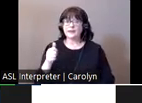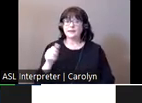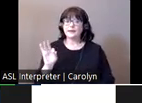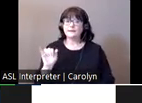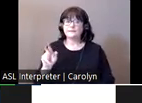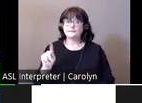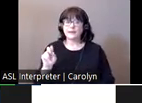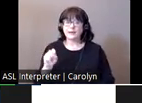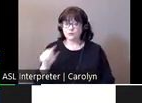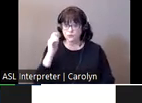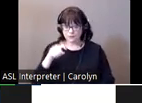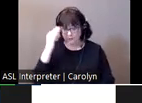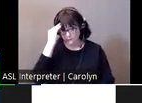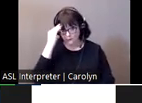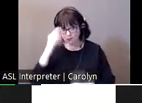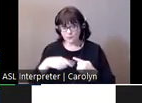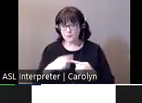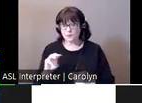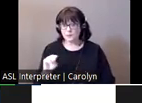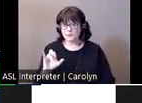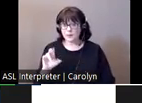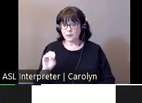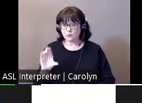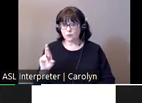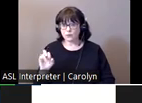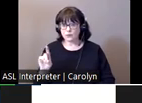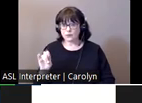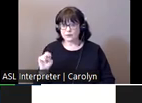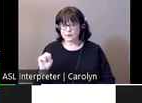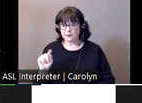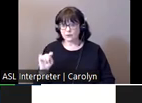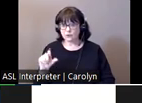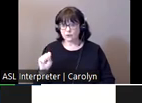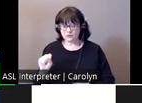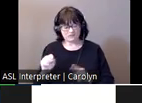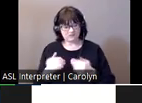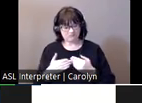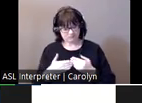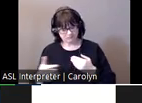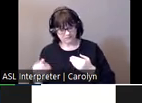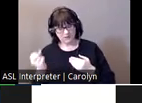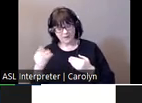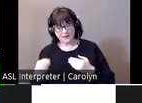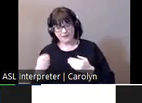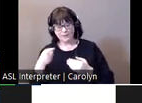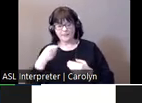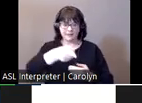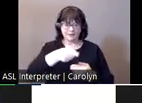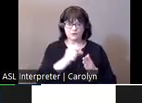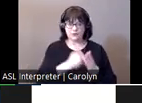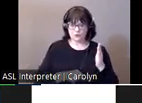bit of the content in some of the slides that you'll see from here on in are drawn from this article. It's a really nice